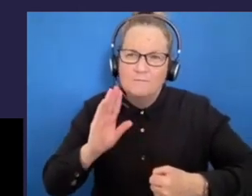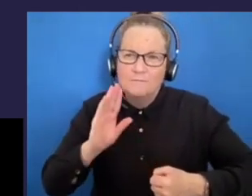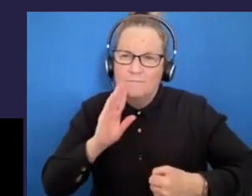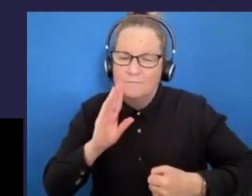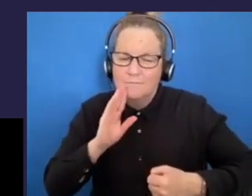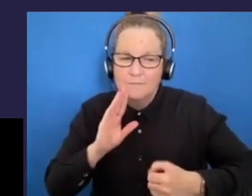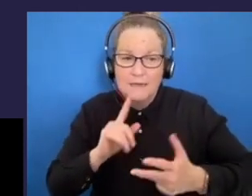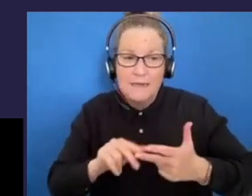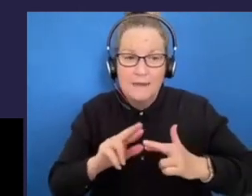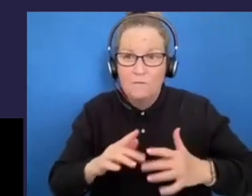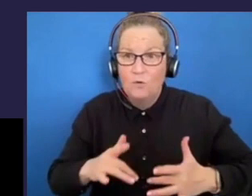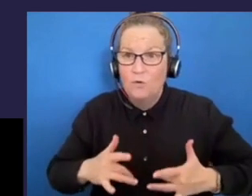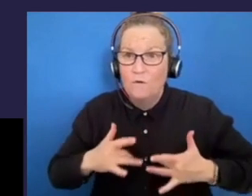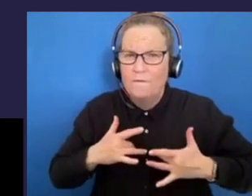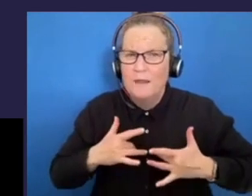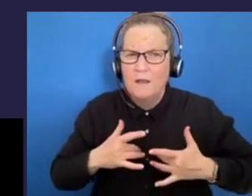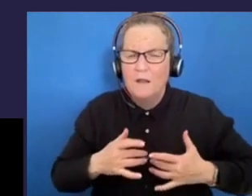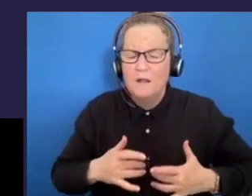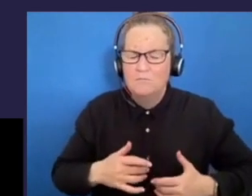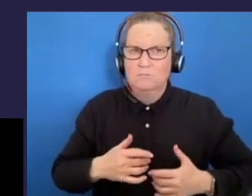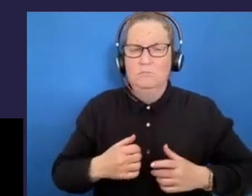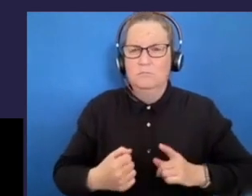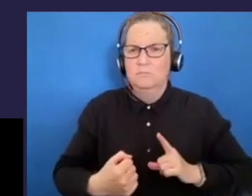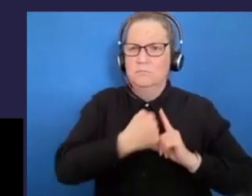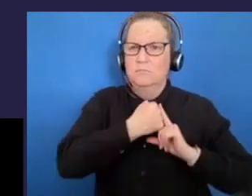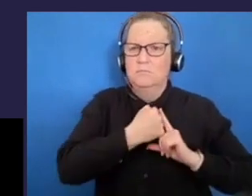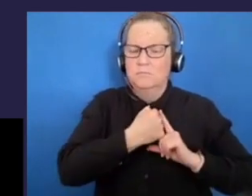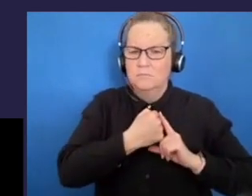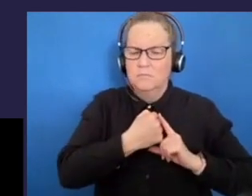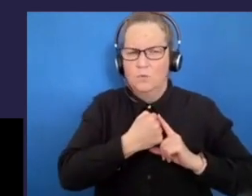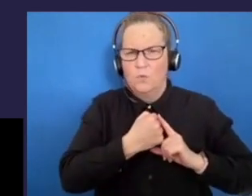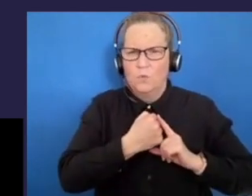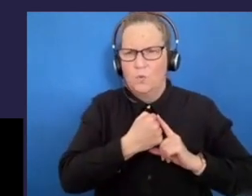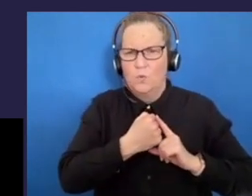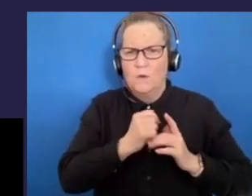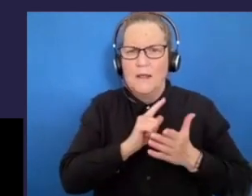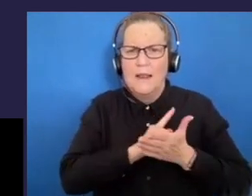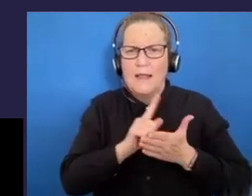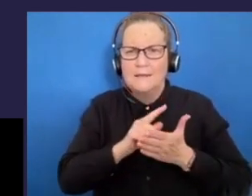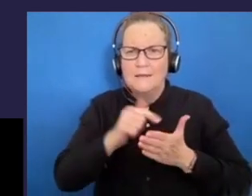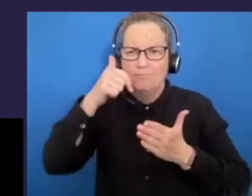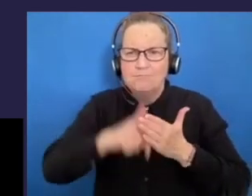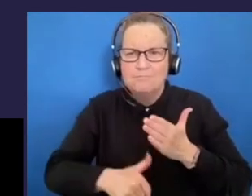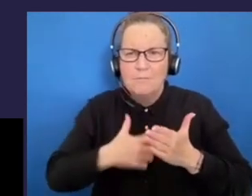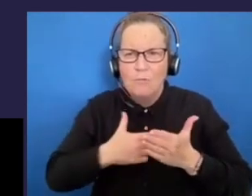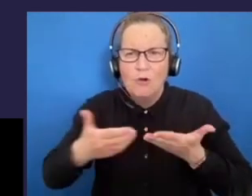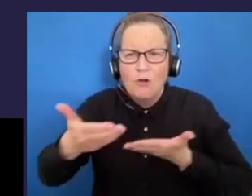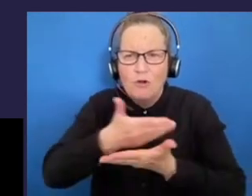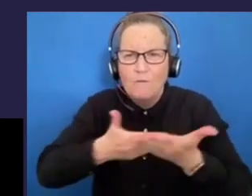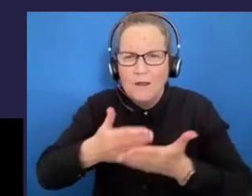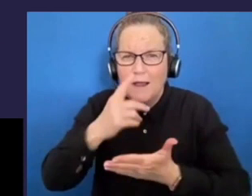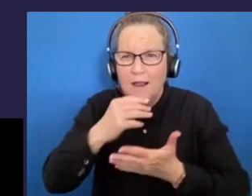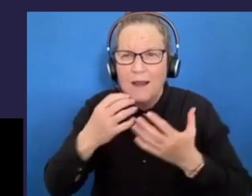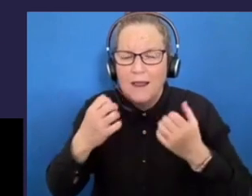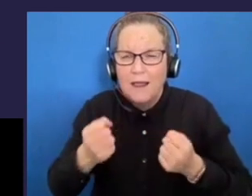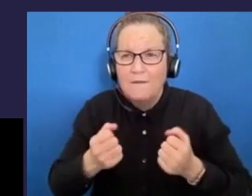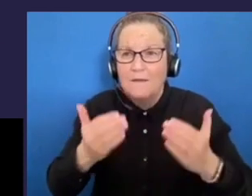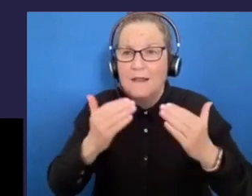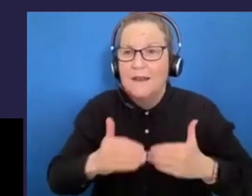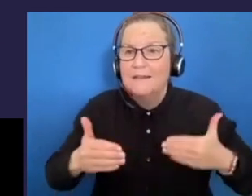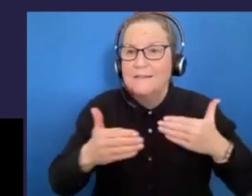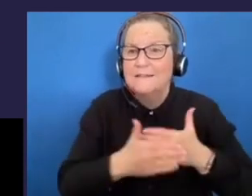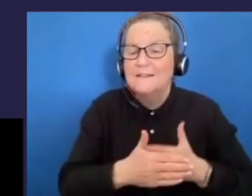can have a deeper conversation in one way or another as time goes by. Next slide, please.